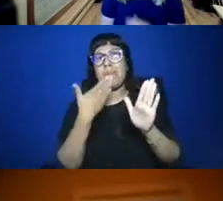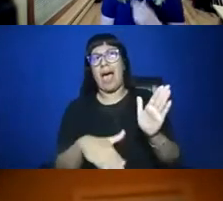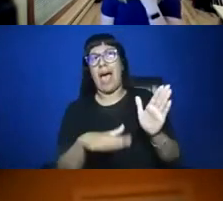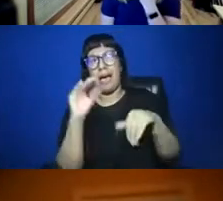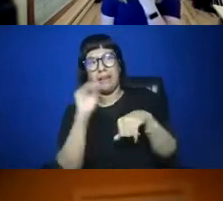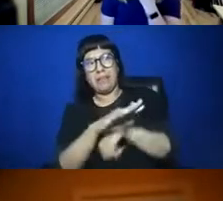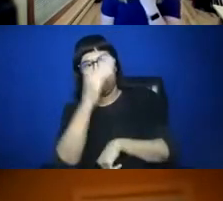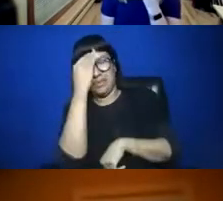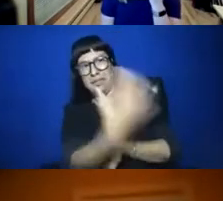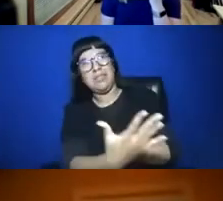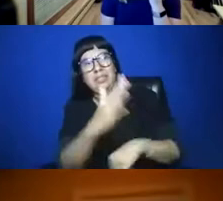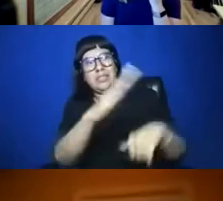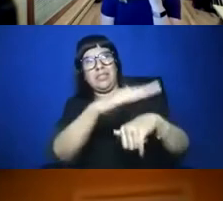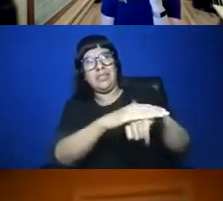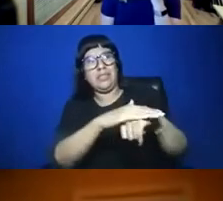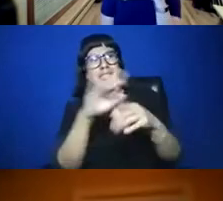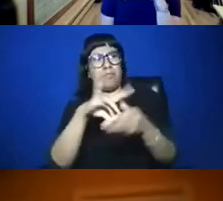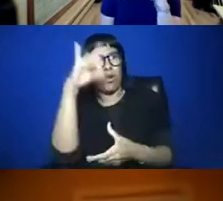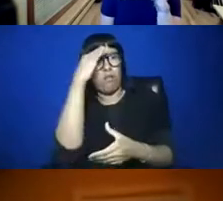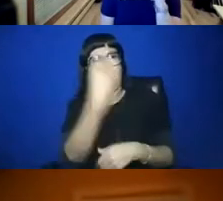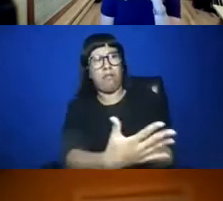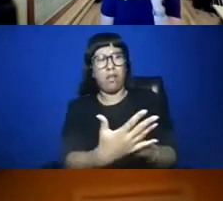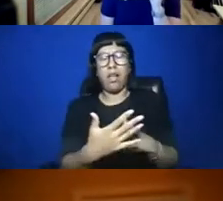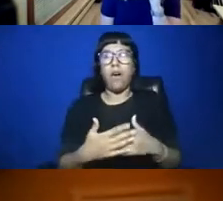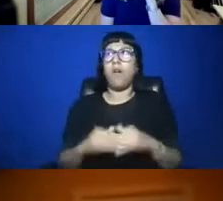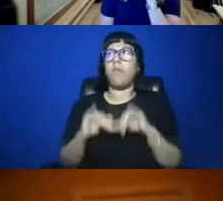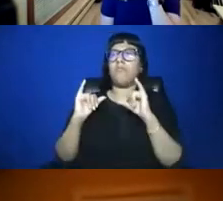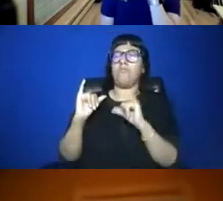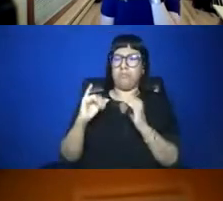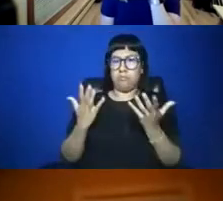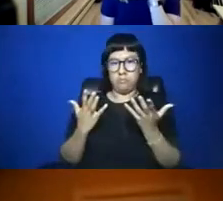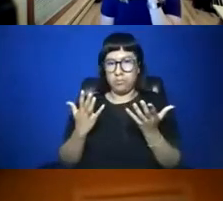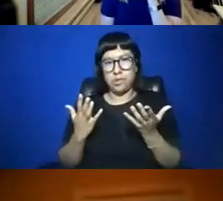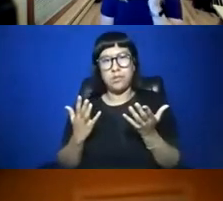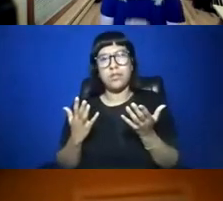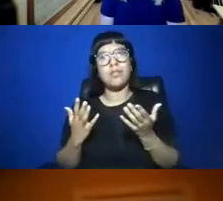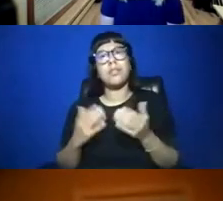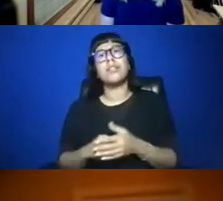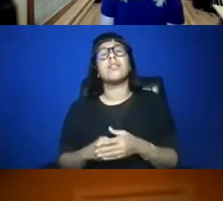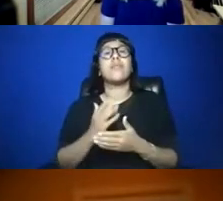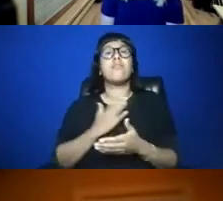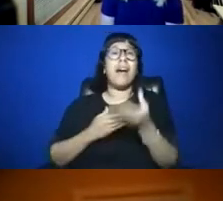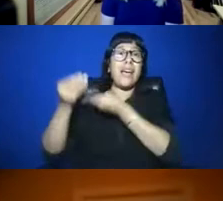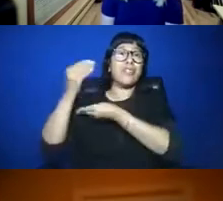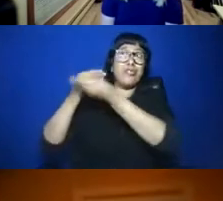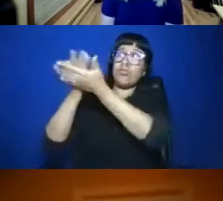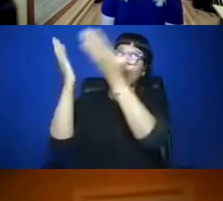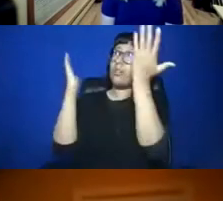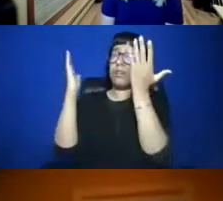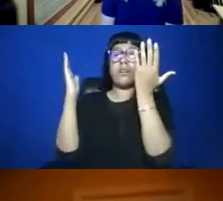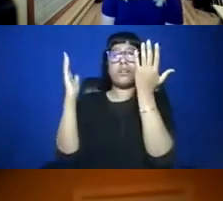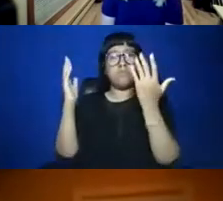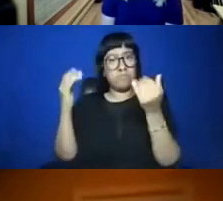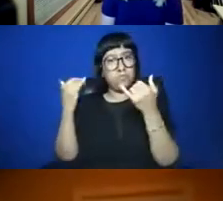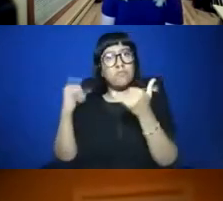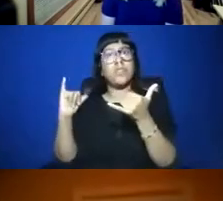people, because I have to do my something. The ancestor wants me to